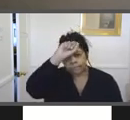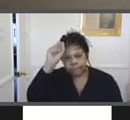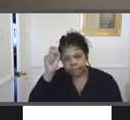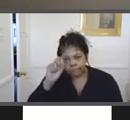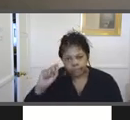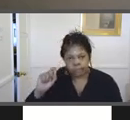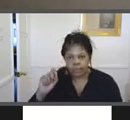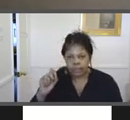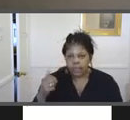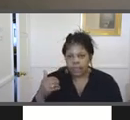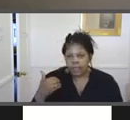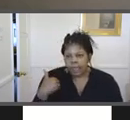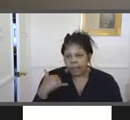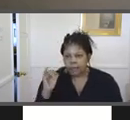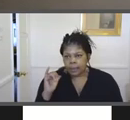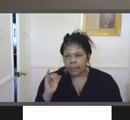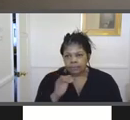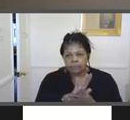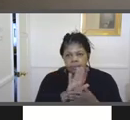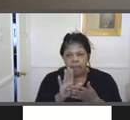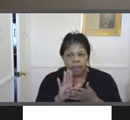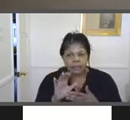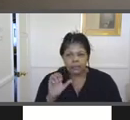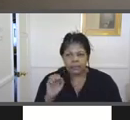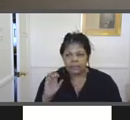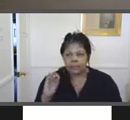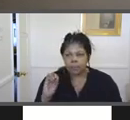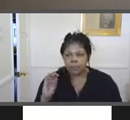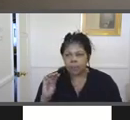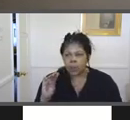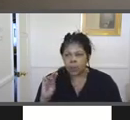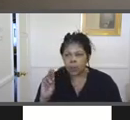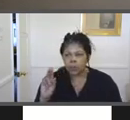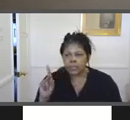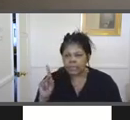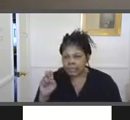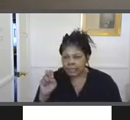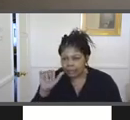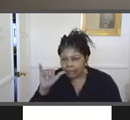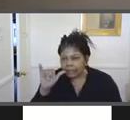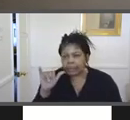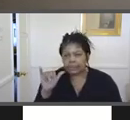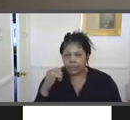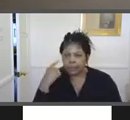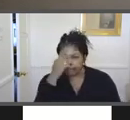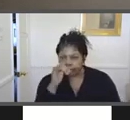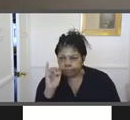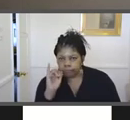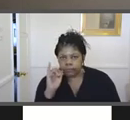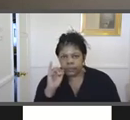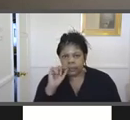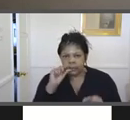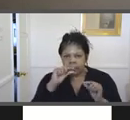smoky feel. And notice that it's very thin. So I need to change that. I'm going to go back and I'm going to change this